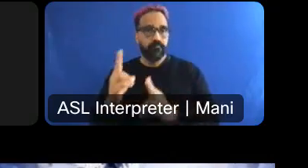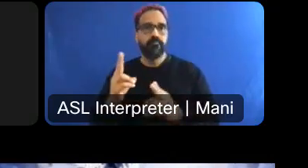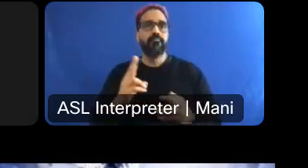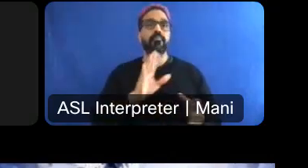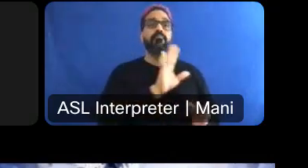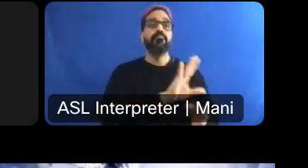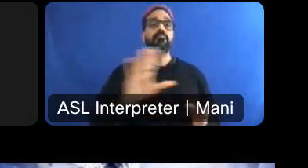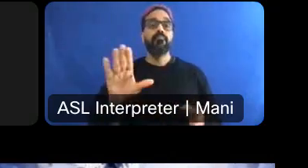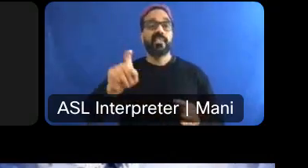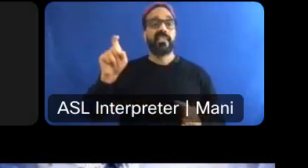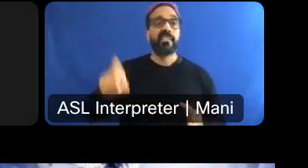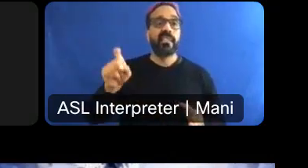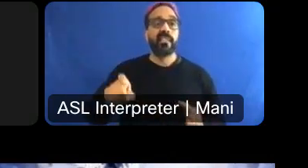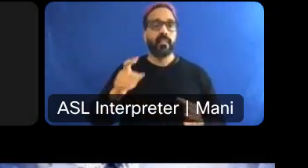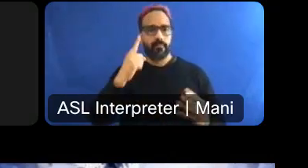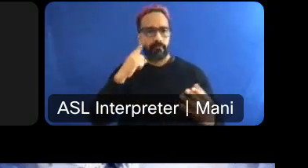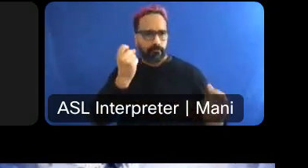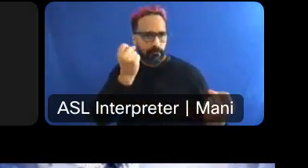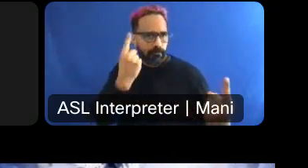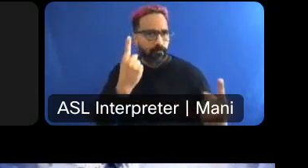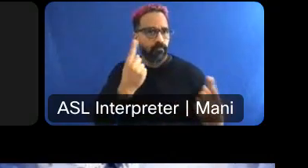and understanding.